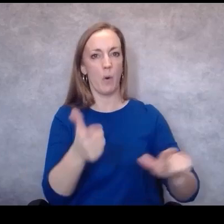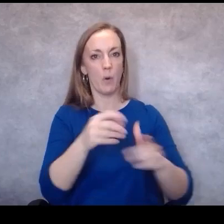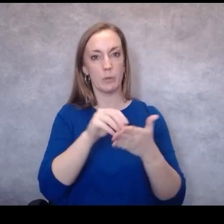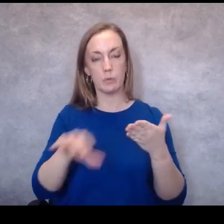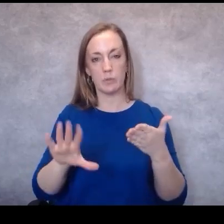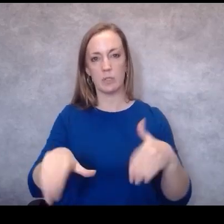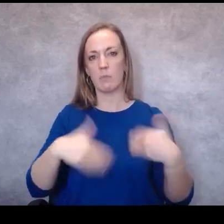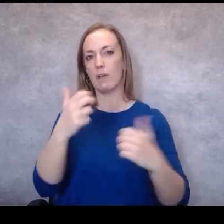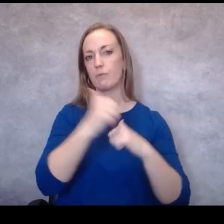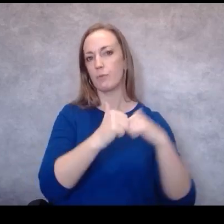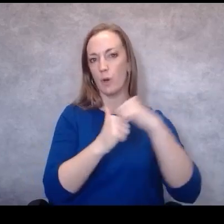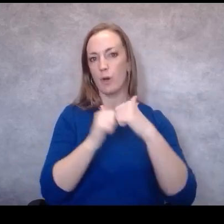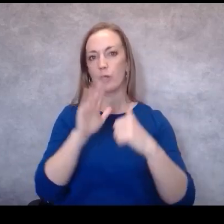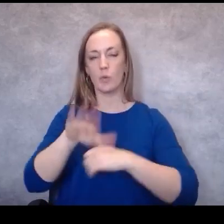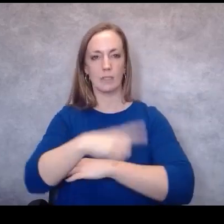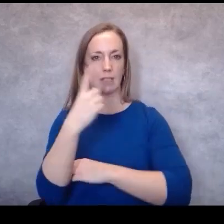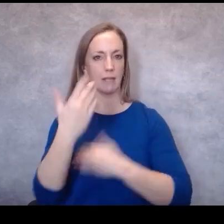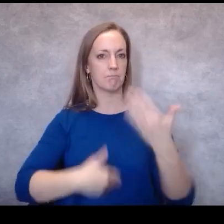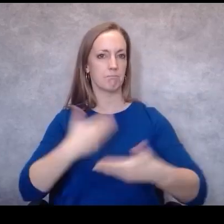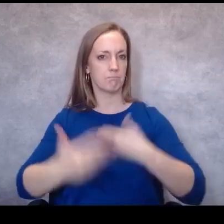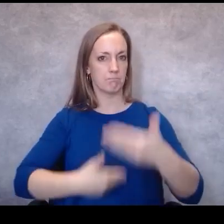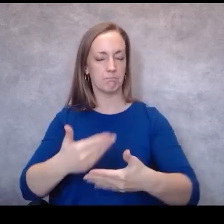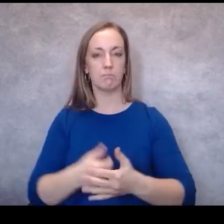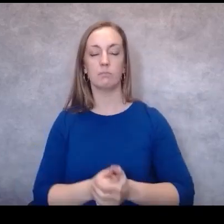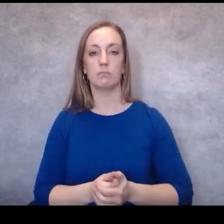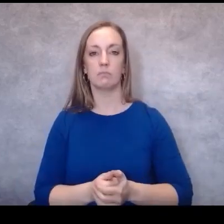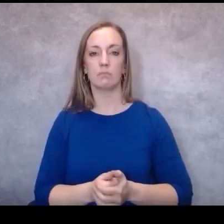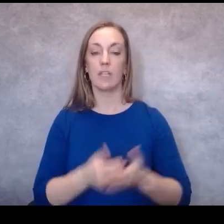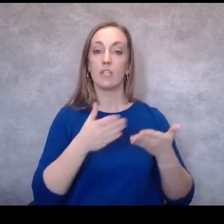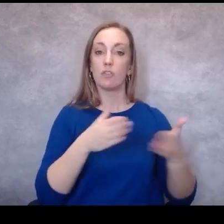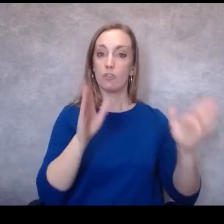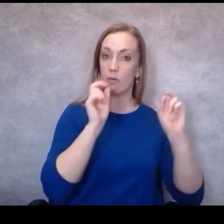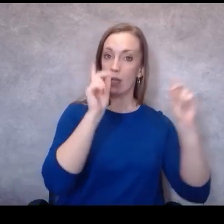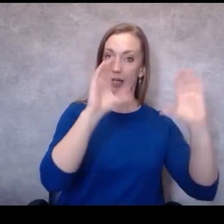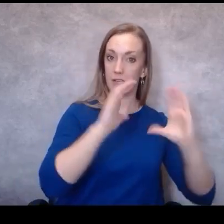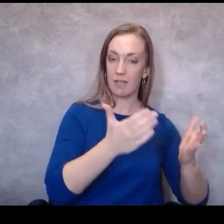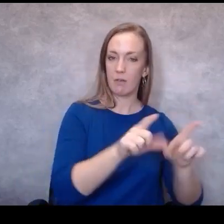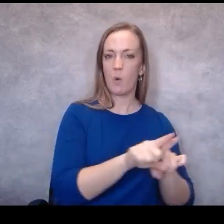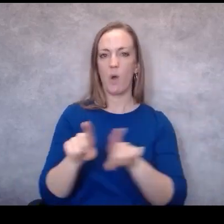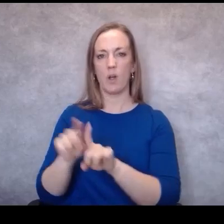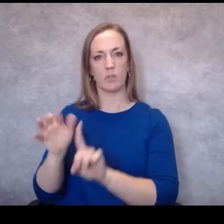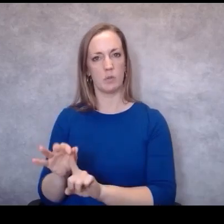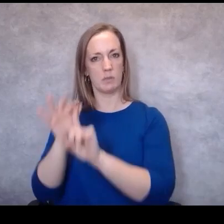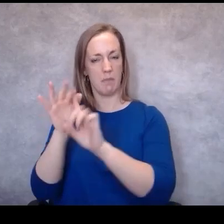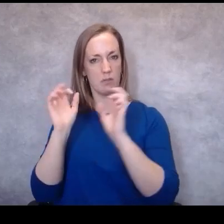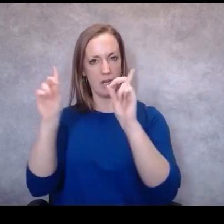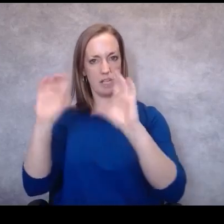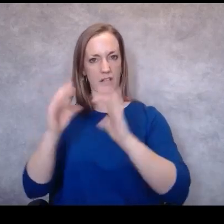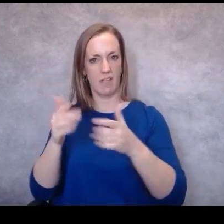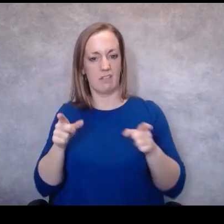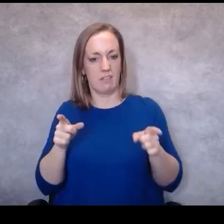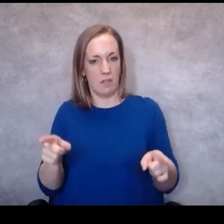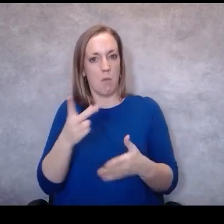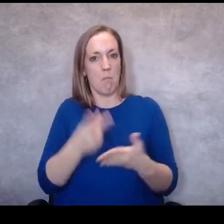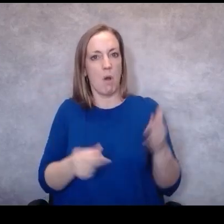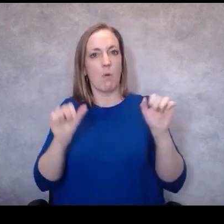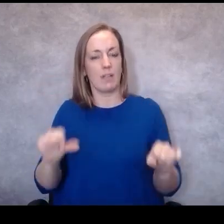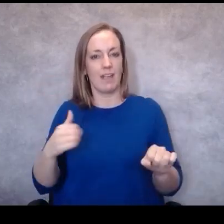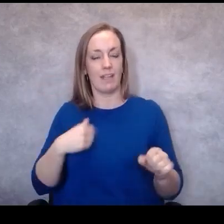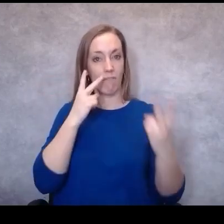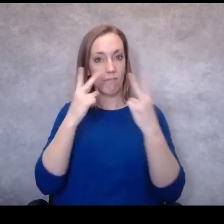provide structure to the day. Both general education classrooms and special education classrooms can have a visual or